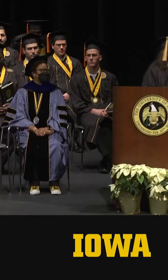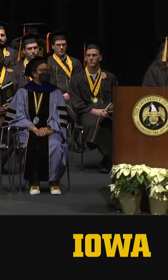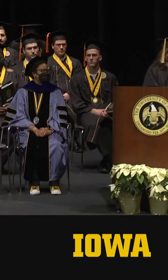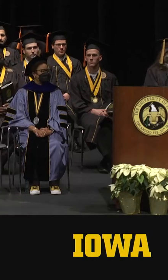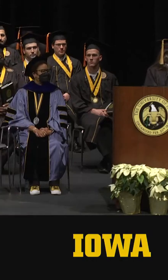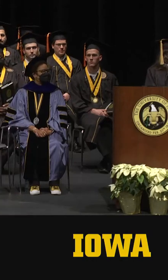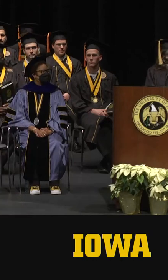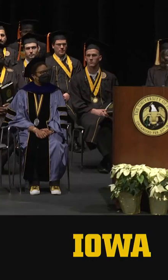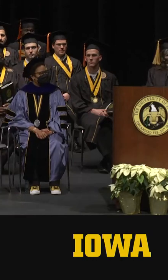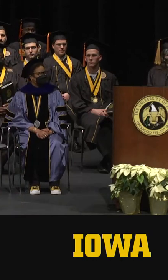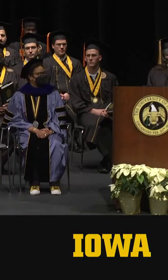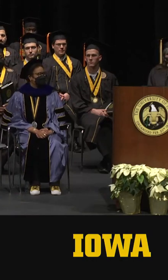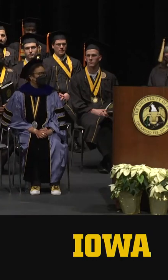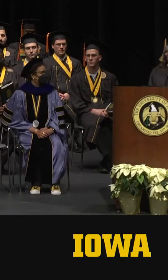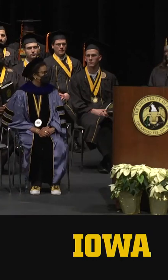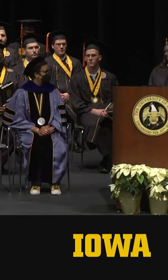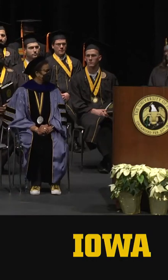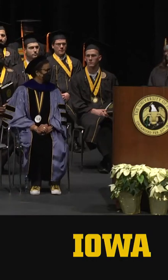Congratulations.